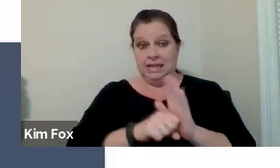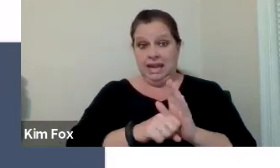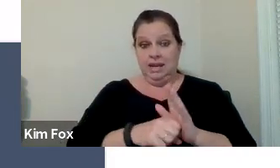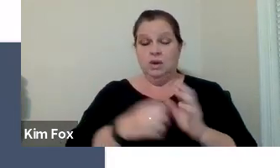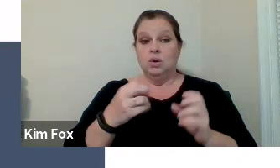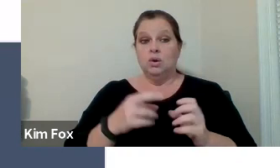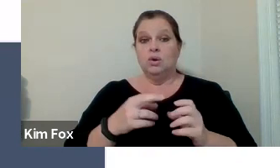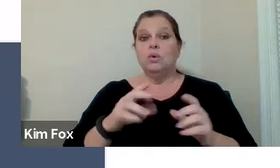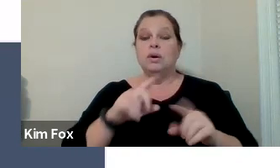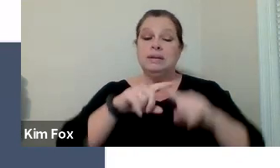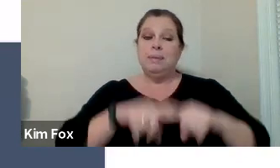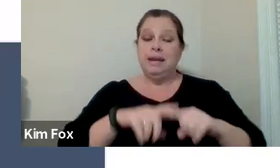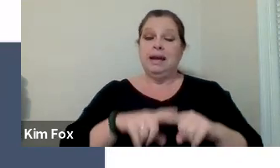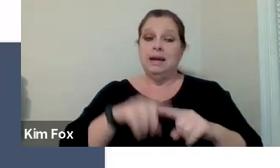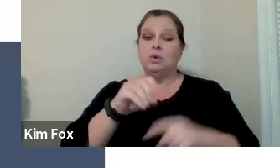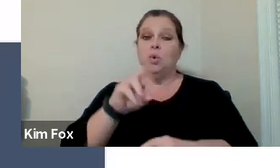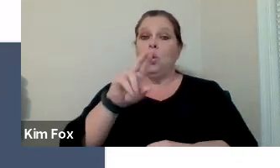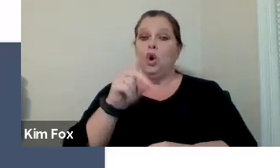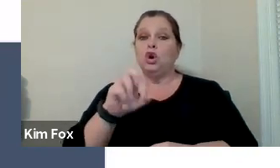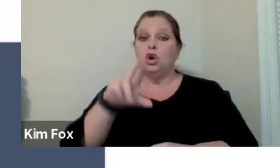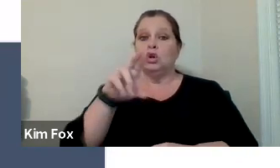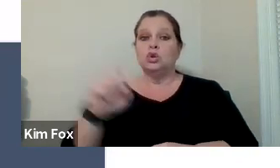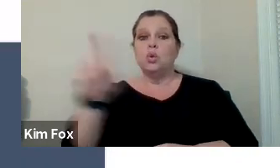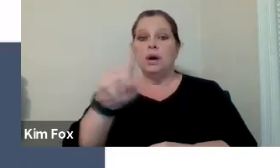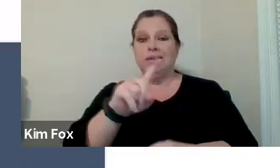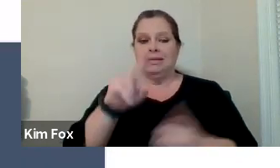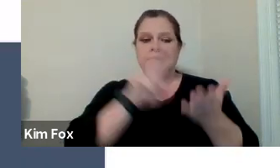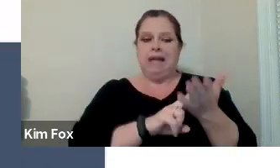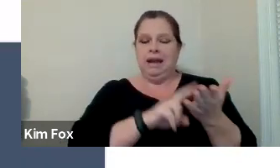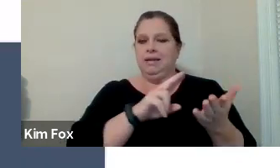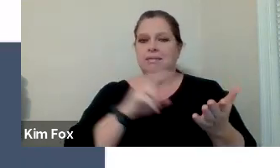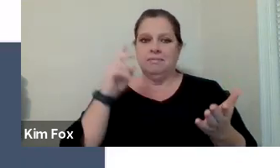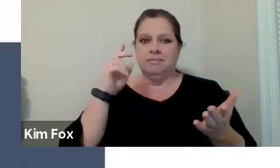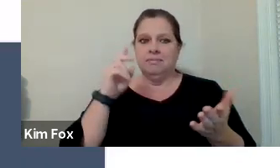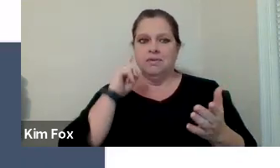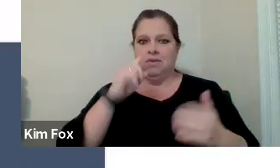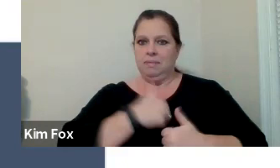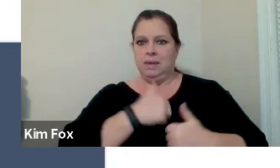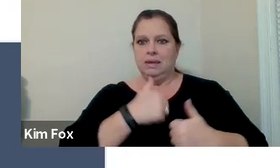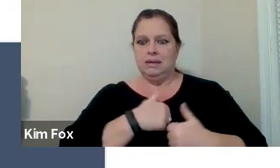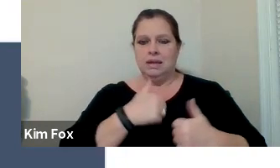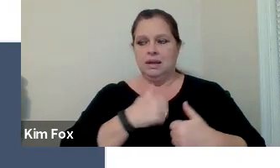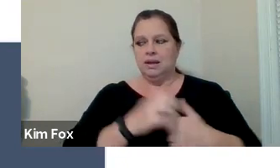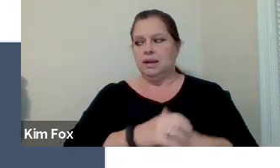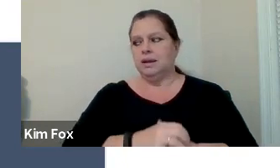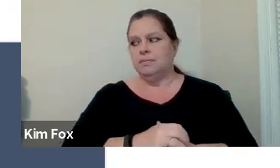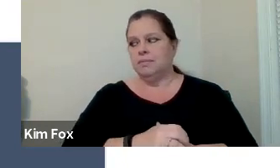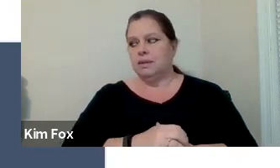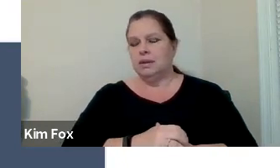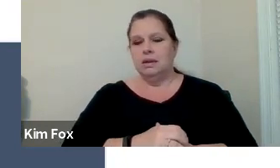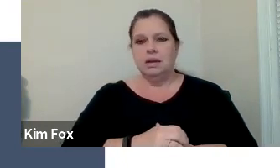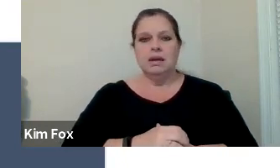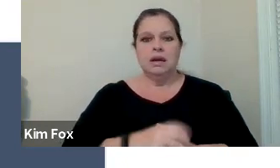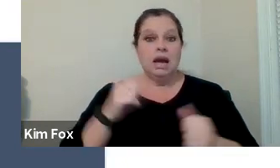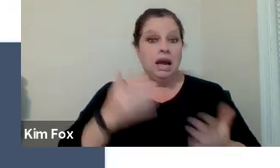on orders. So where you enlisted and the service member enlisted from their home of record. I would review the